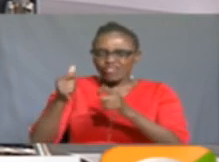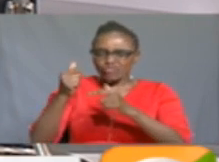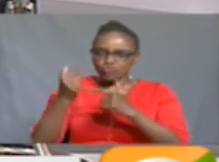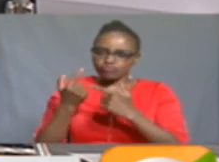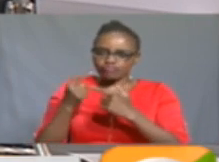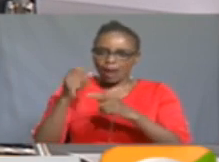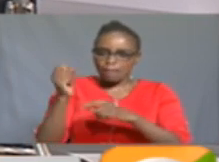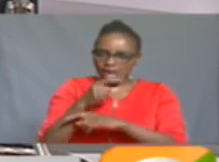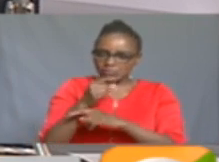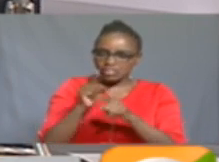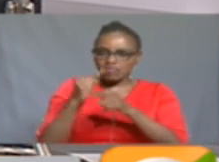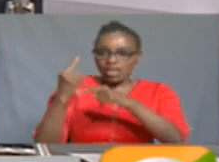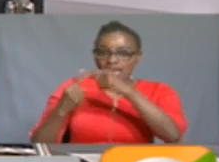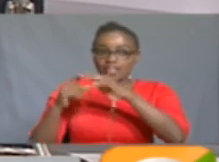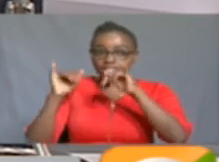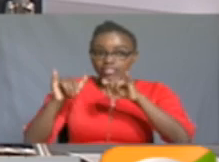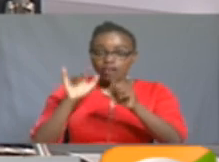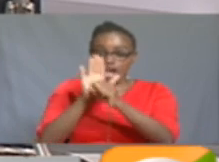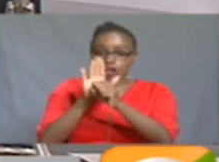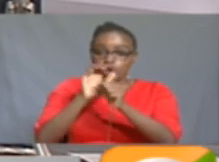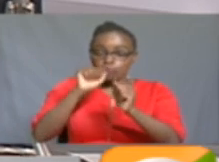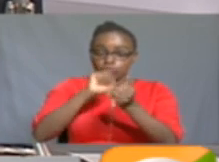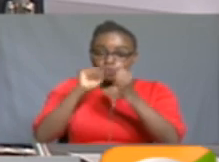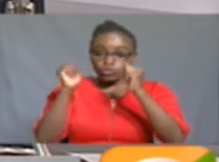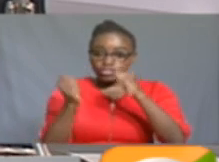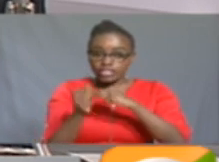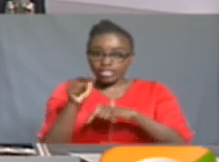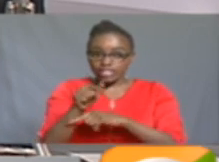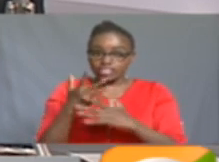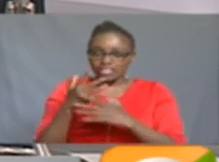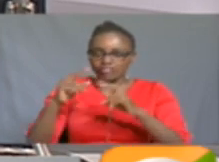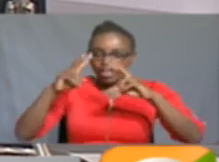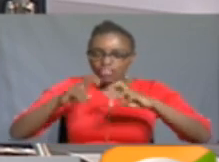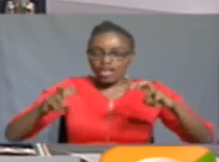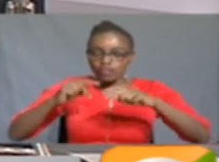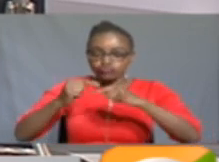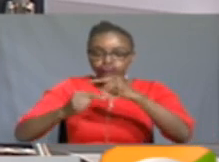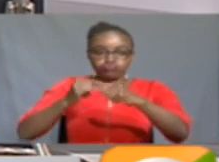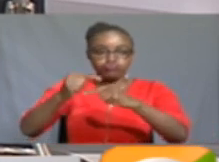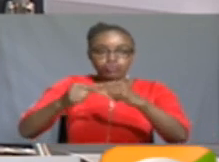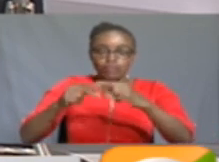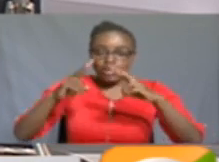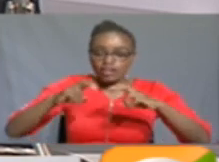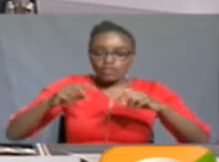years. And of course, bearing in mind, a lot could change in regards to that caused the investigations